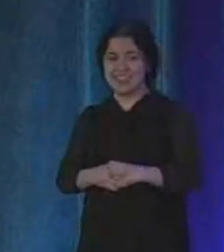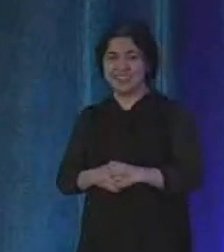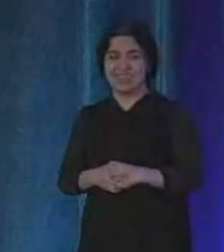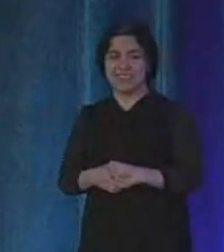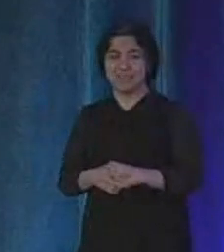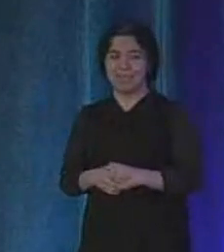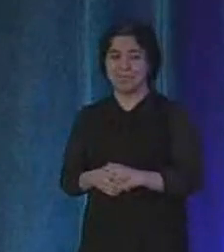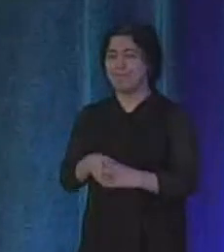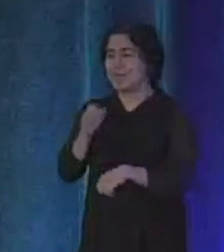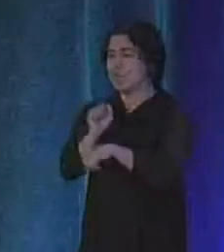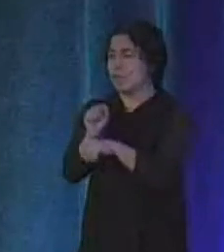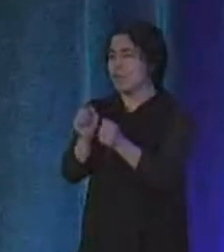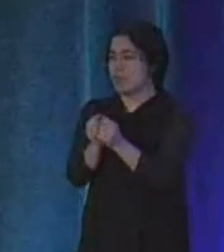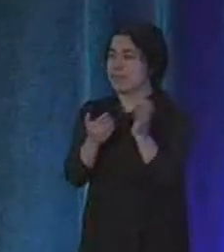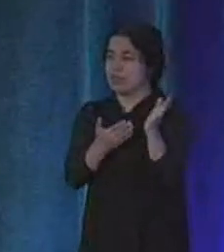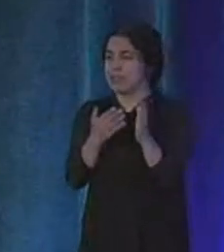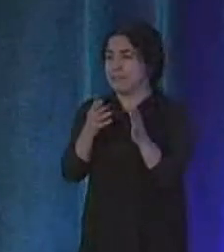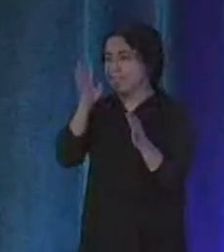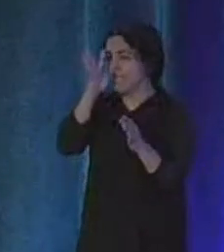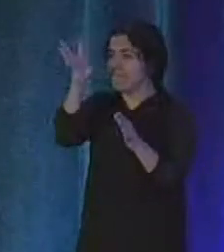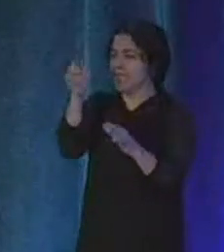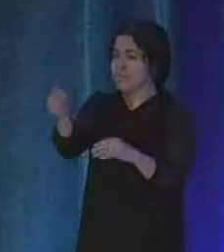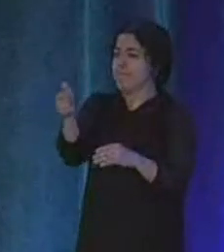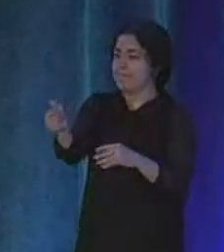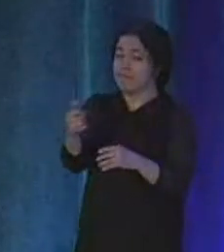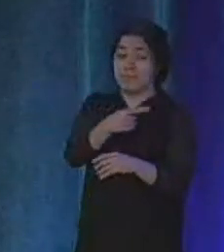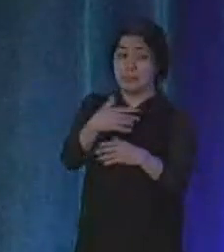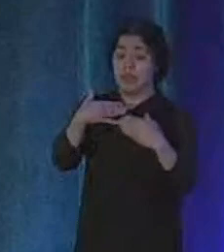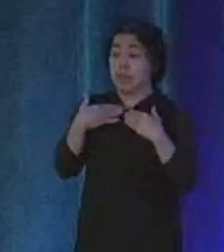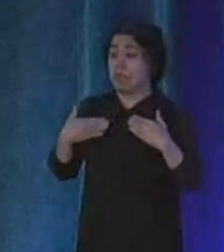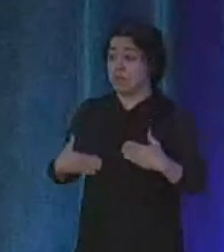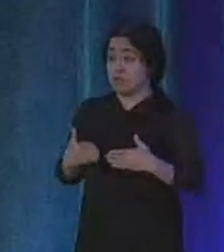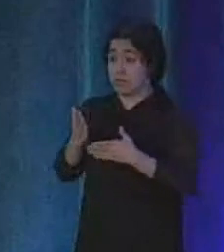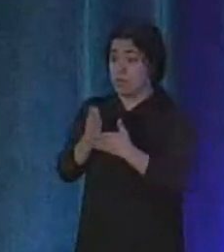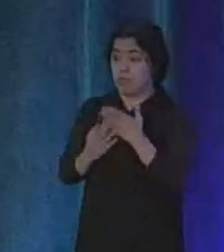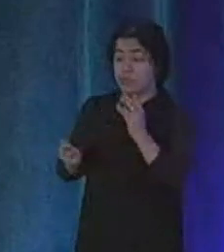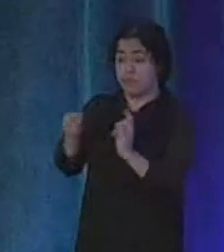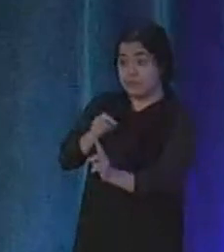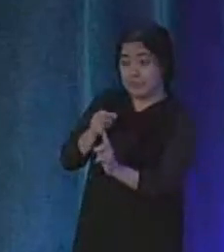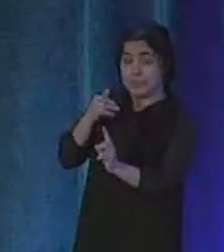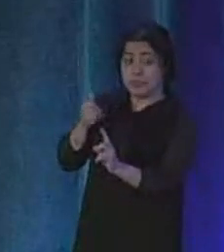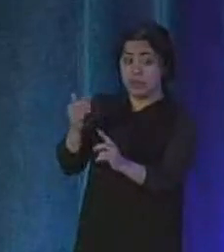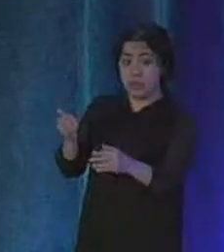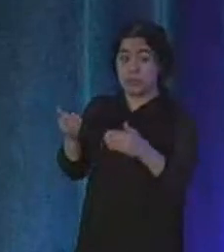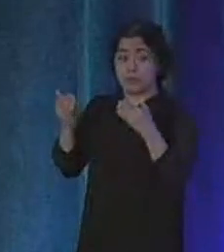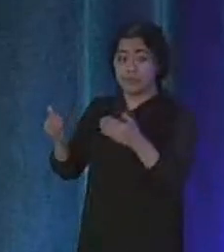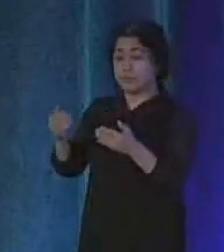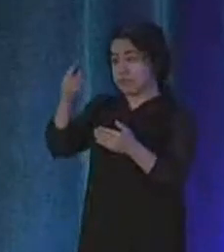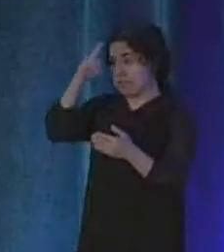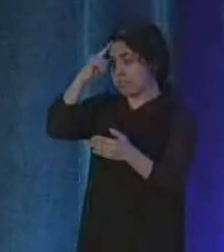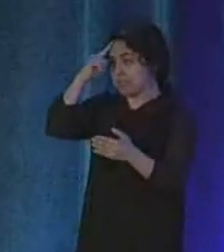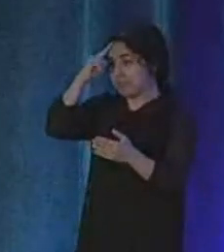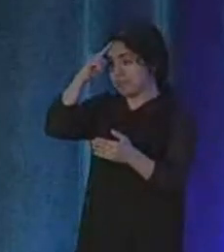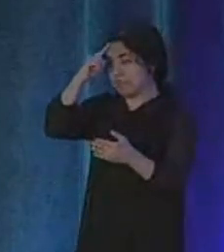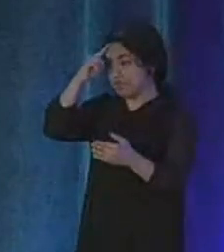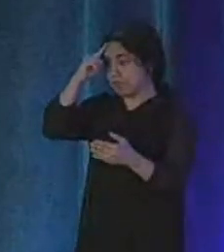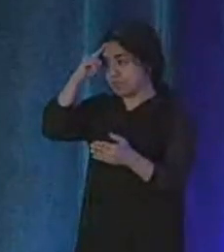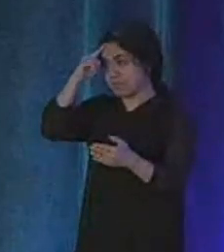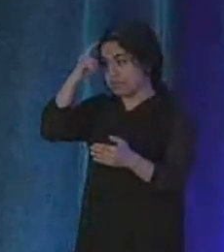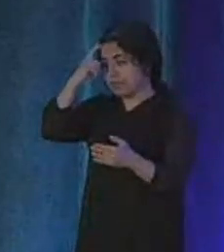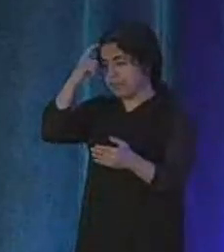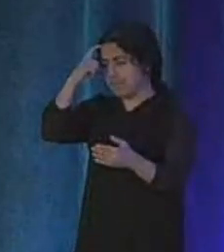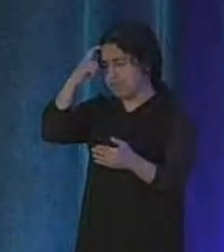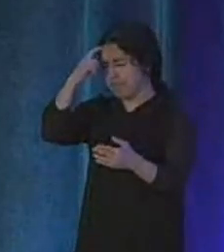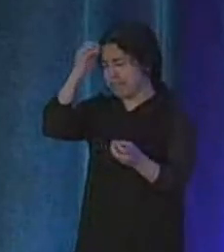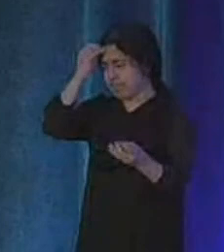So work with this, make it your own. So that's the physical side of things. Now we can move to the mental side of these things, and we can create